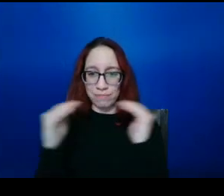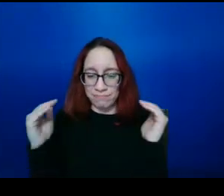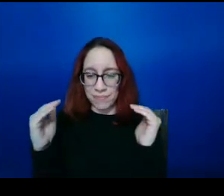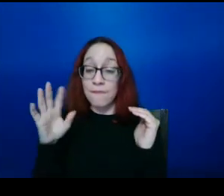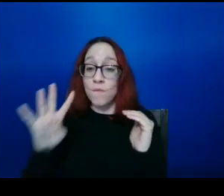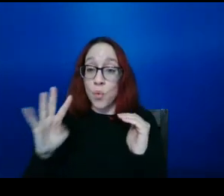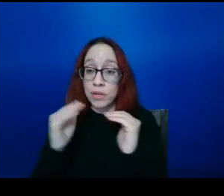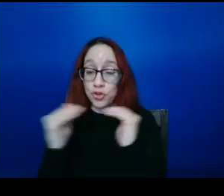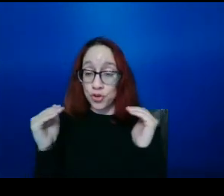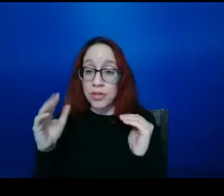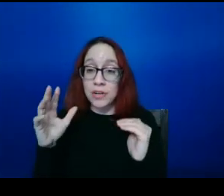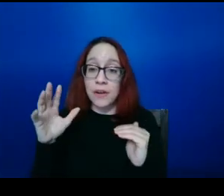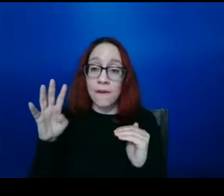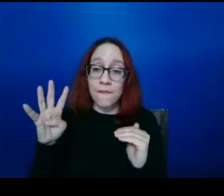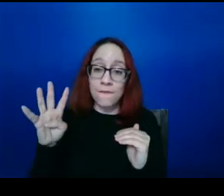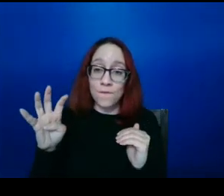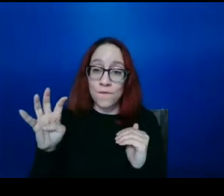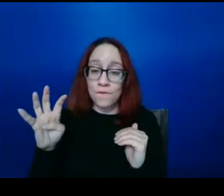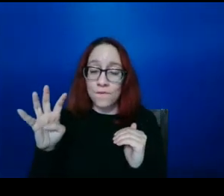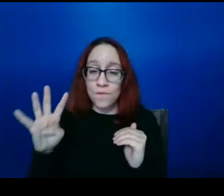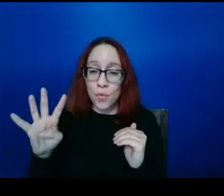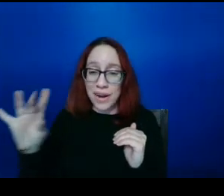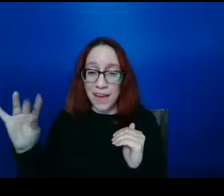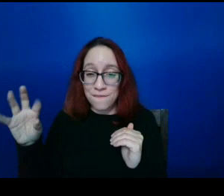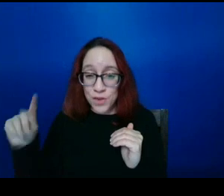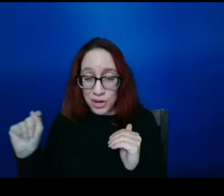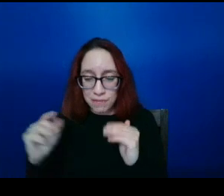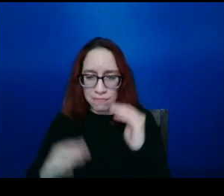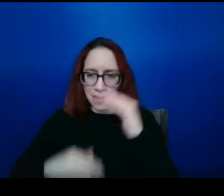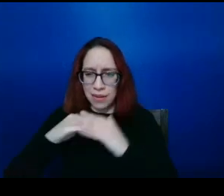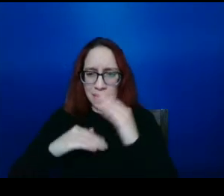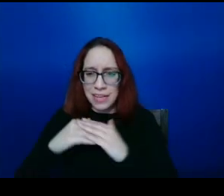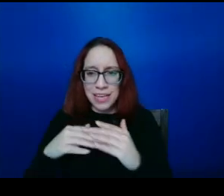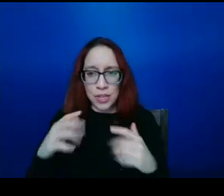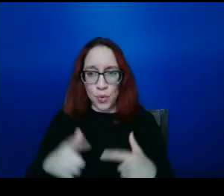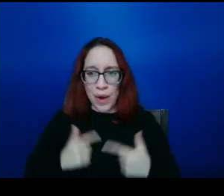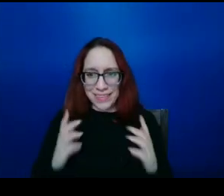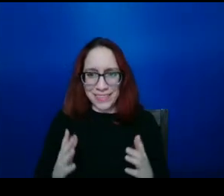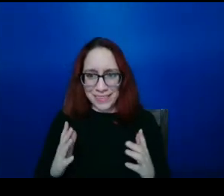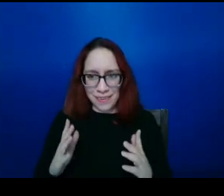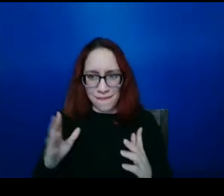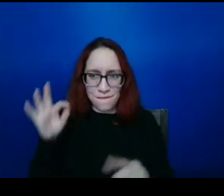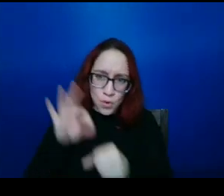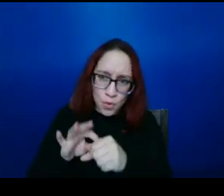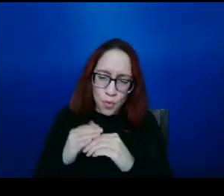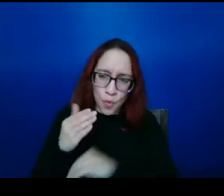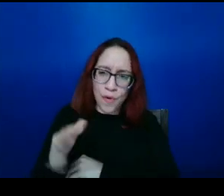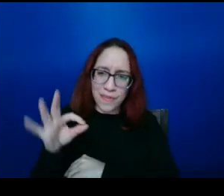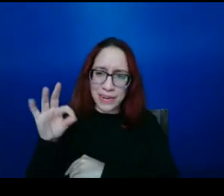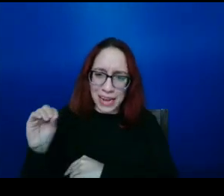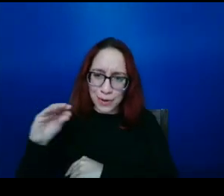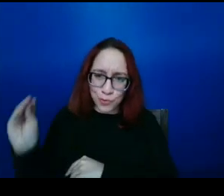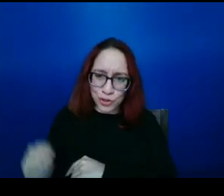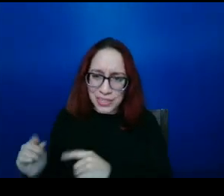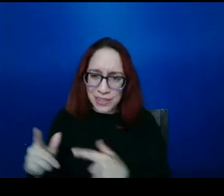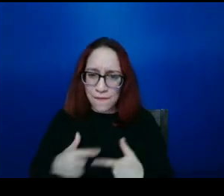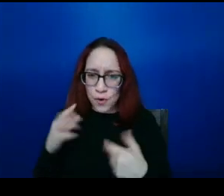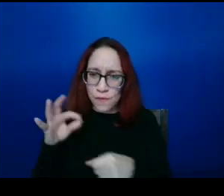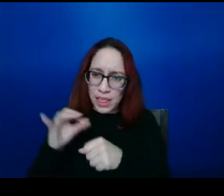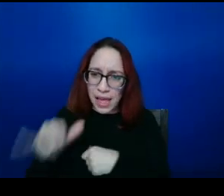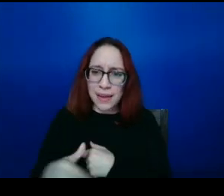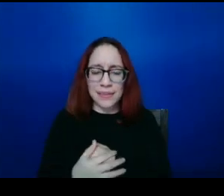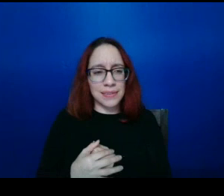foot approximately max, that, you know, the residents voted for, with over 90% of the residents of this city voting for